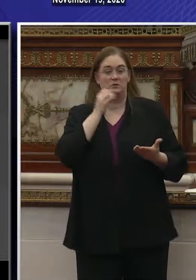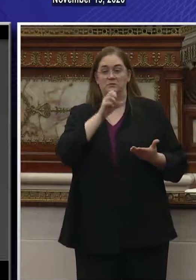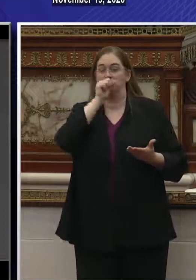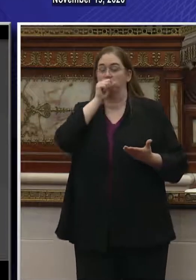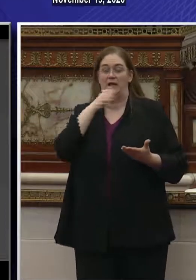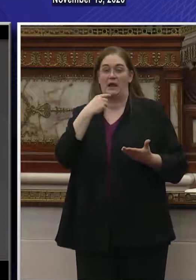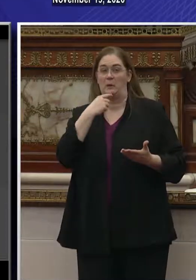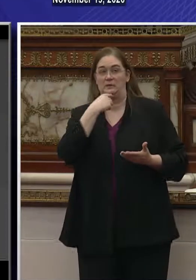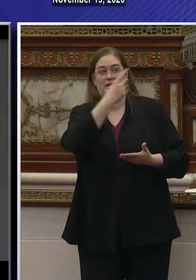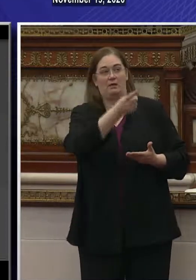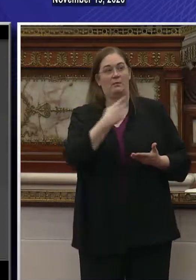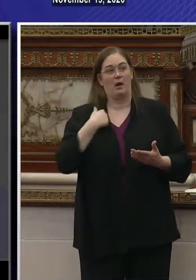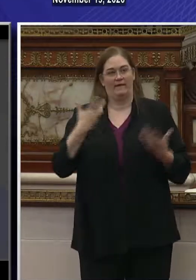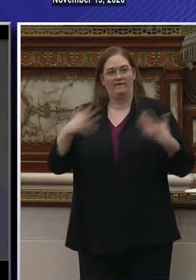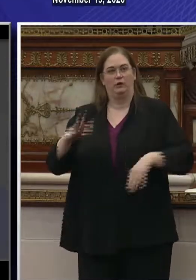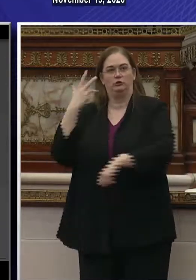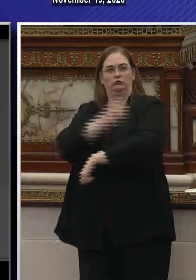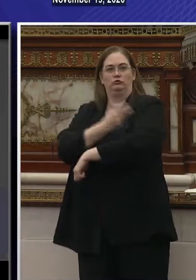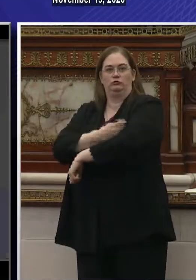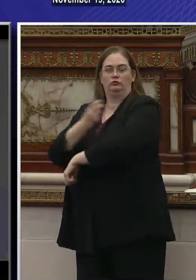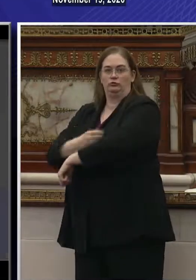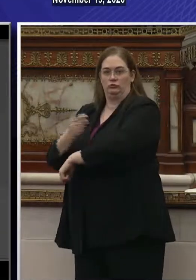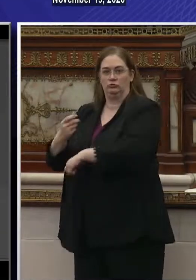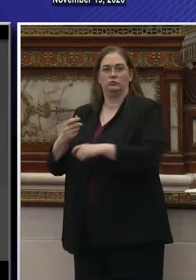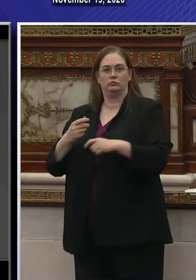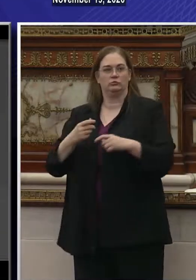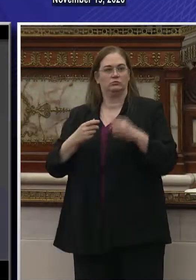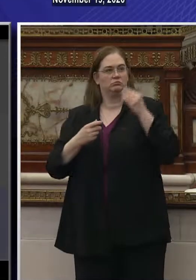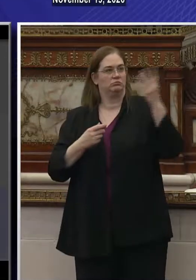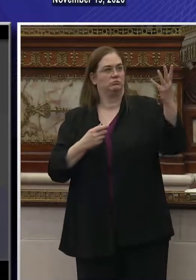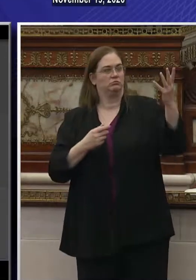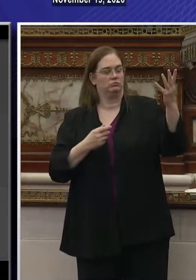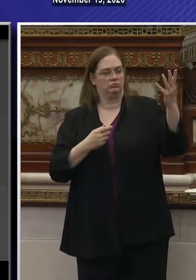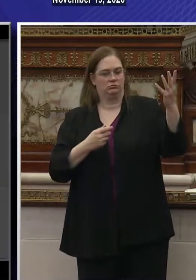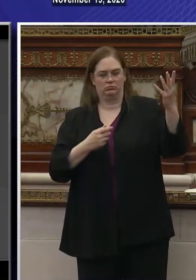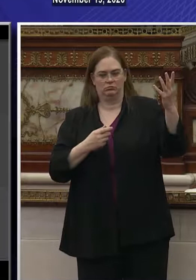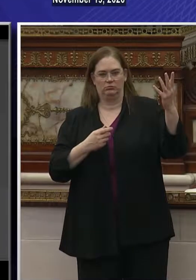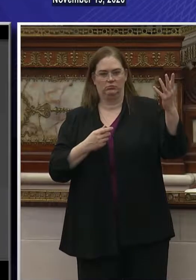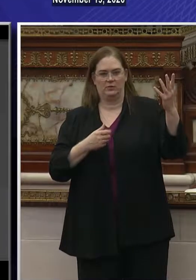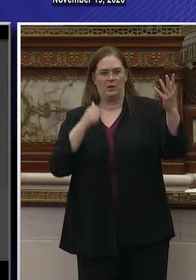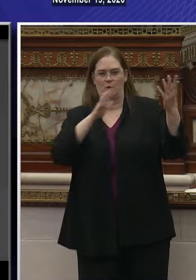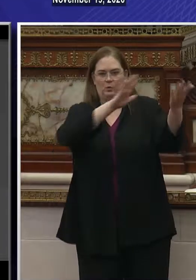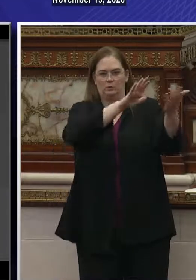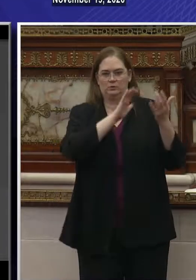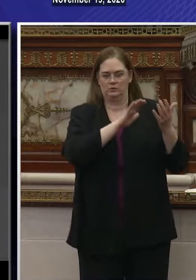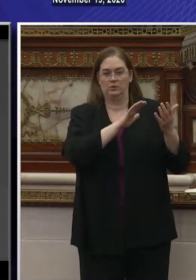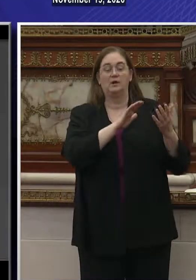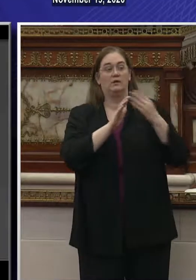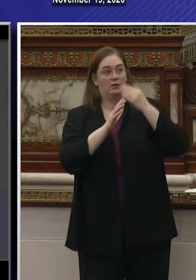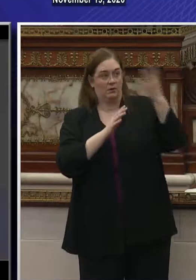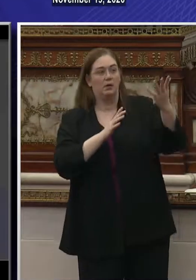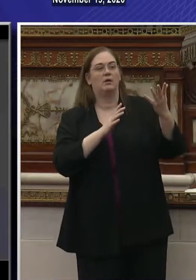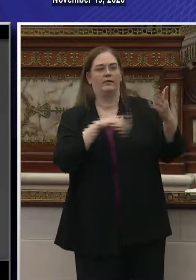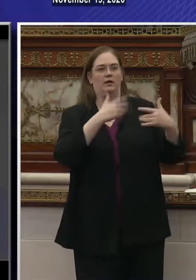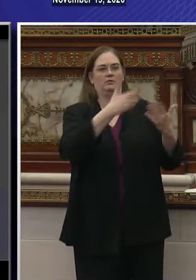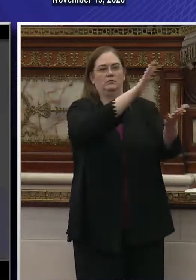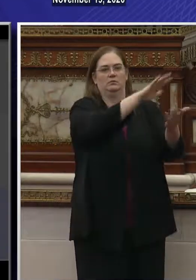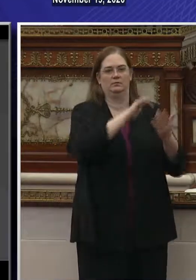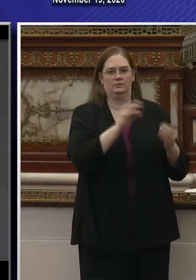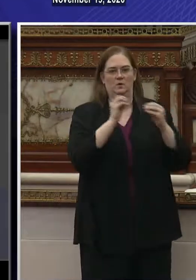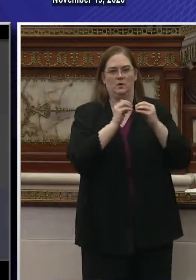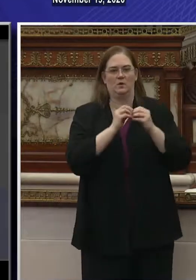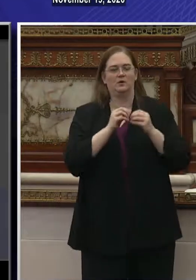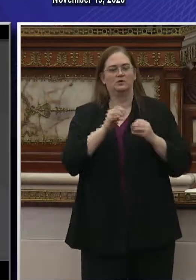back 50,000 administrations to the CDC, we do not get our next batch of 50,000. So this idea of